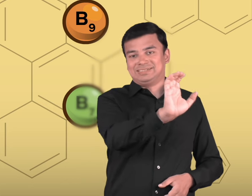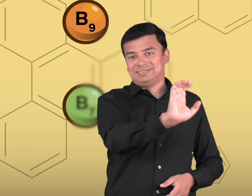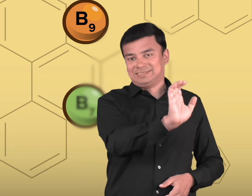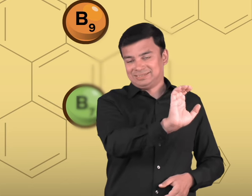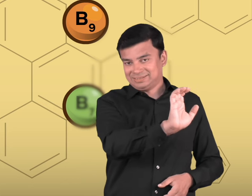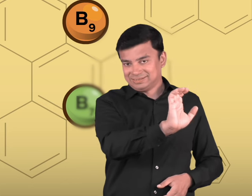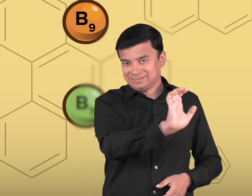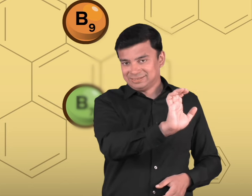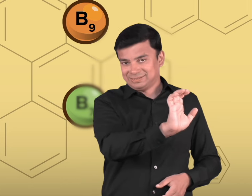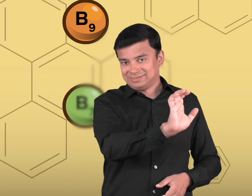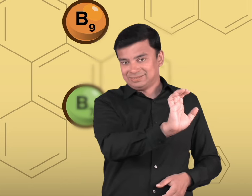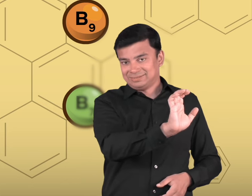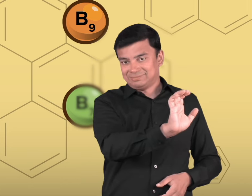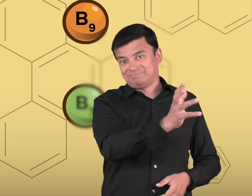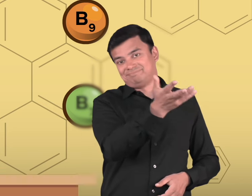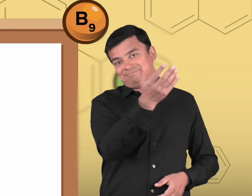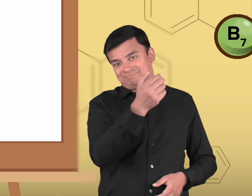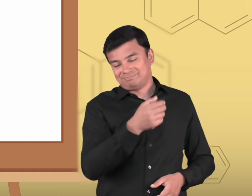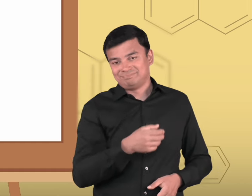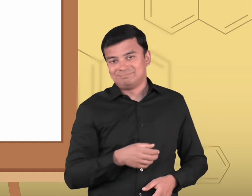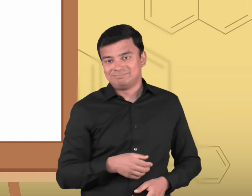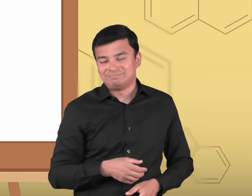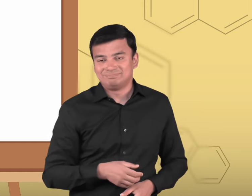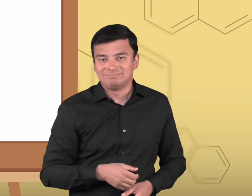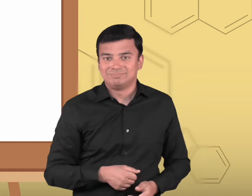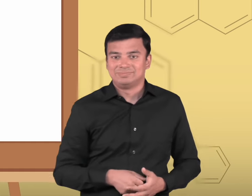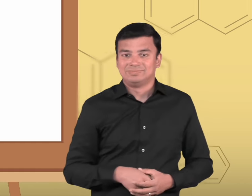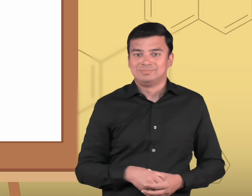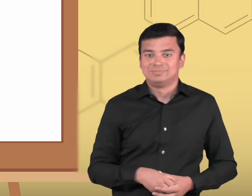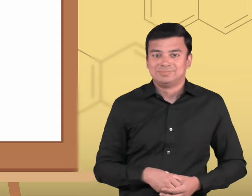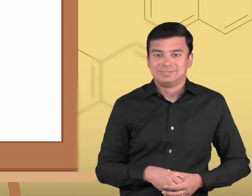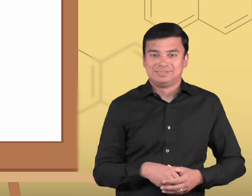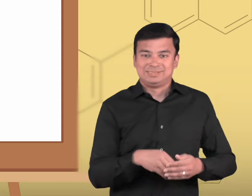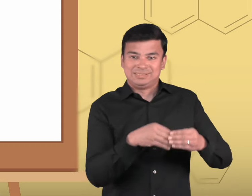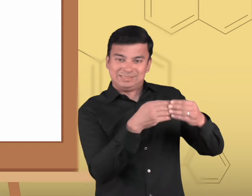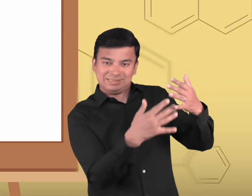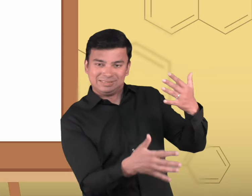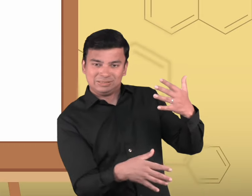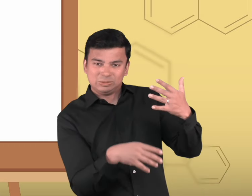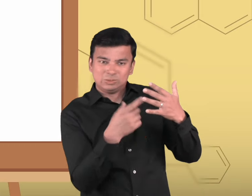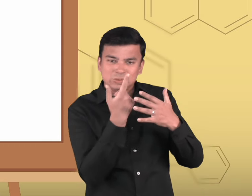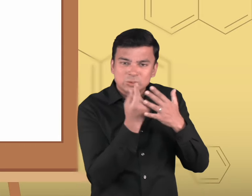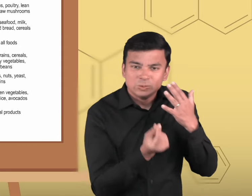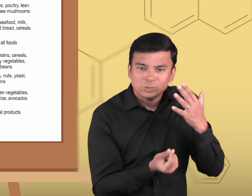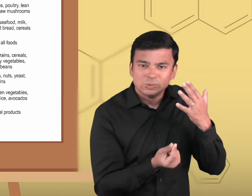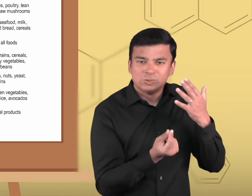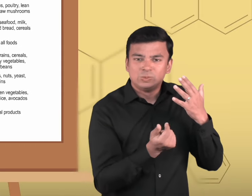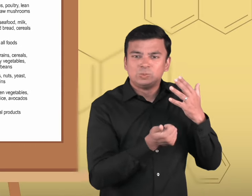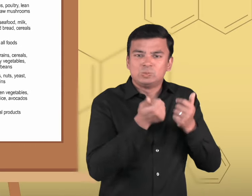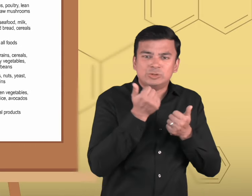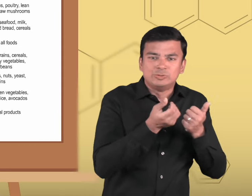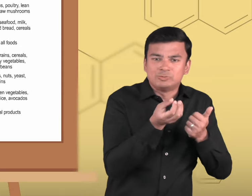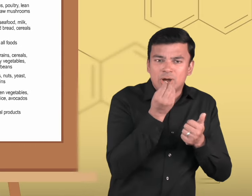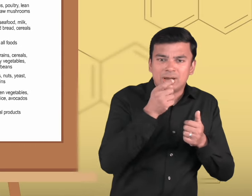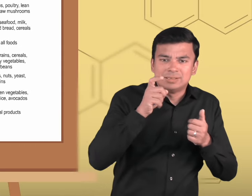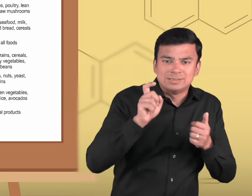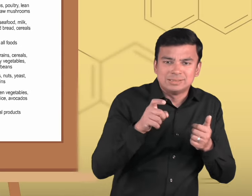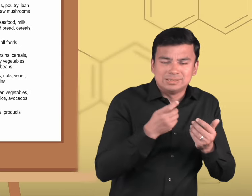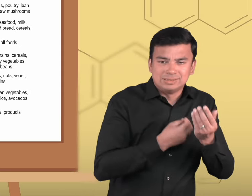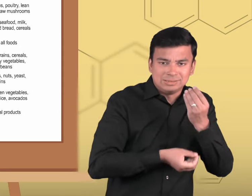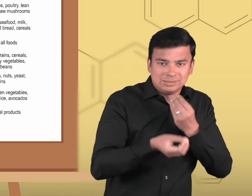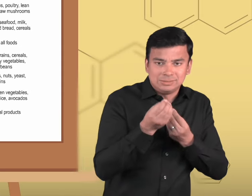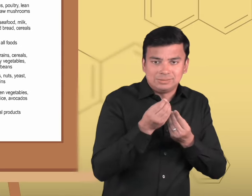vitamin C here is a list of these vitamins what they do and which foods you can find them